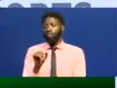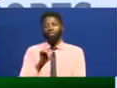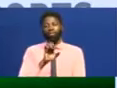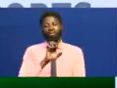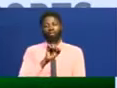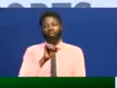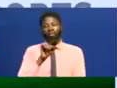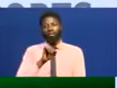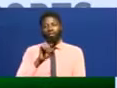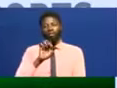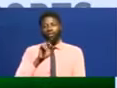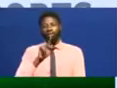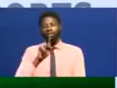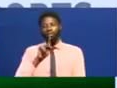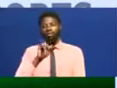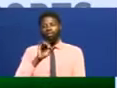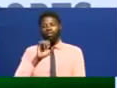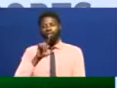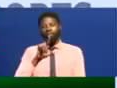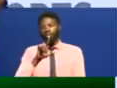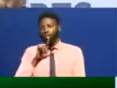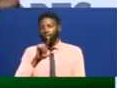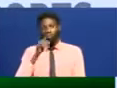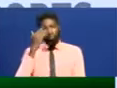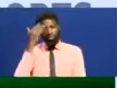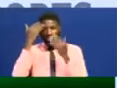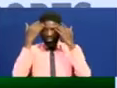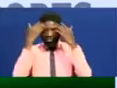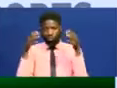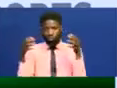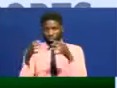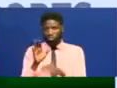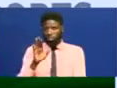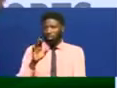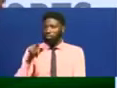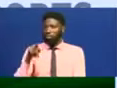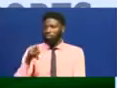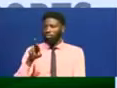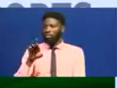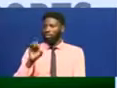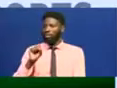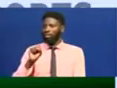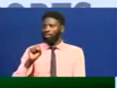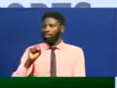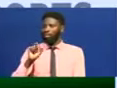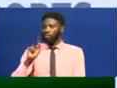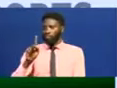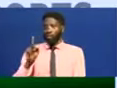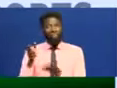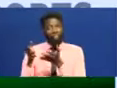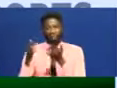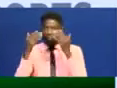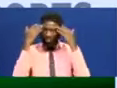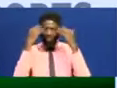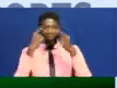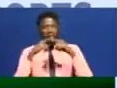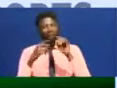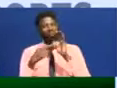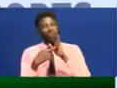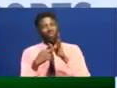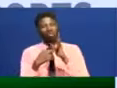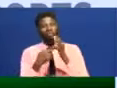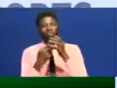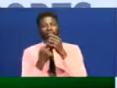Ezekiel, I don't know whether your brothers from Camp and Prisk are here, but on behalf of our partners in